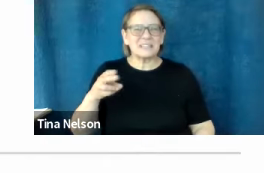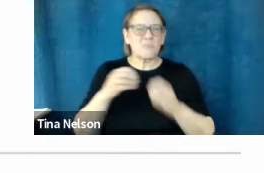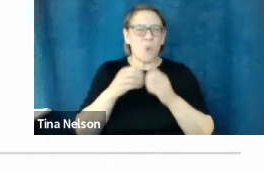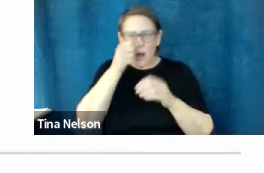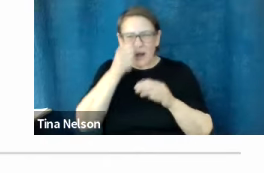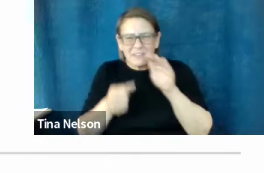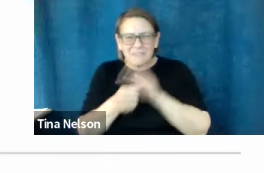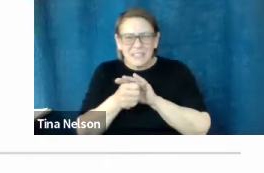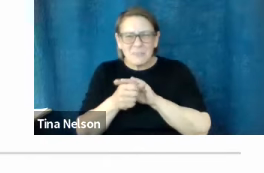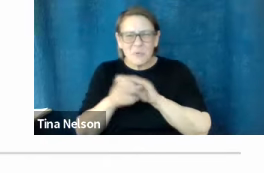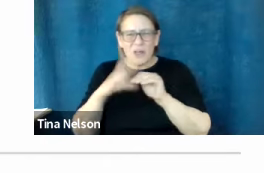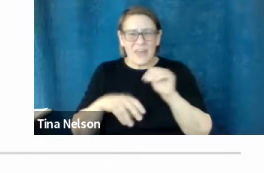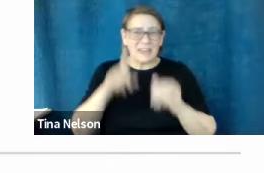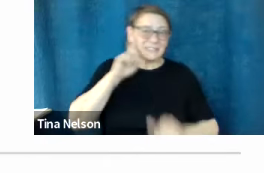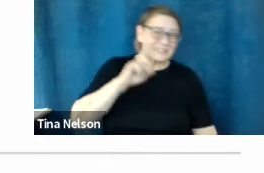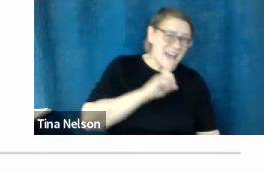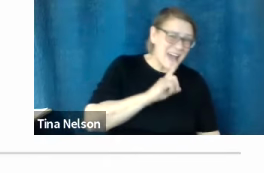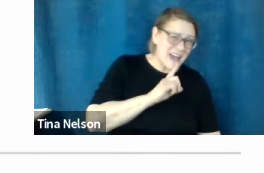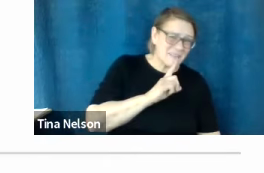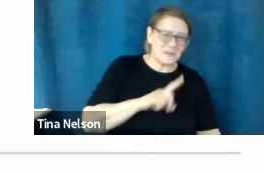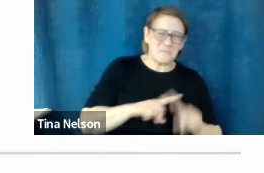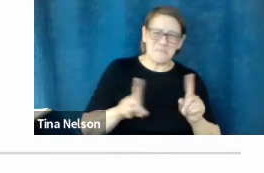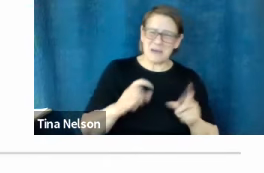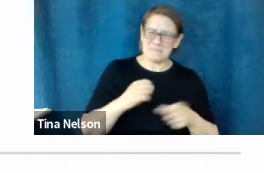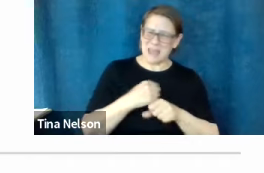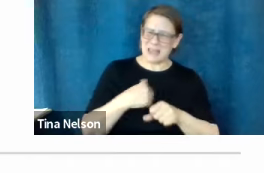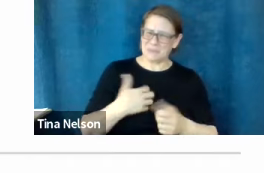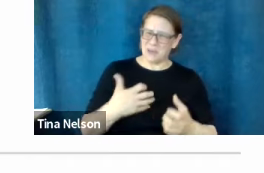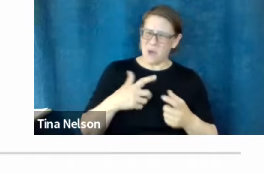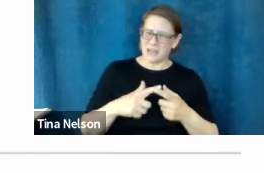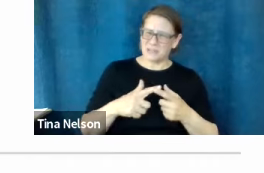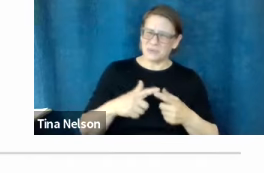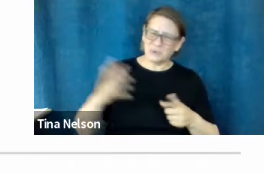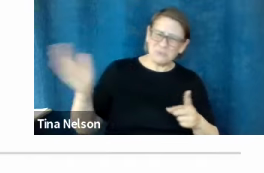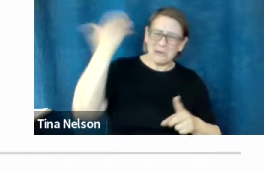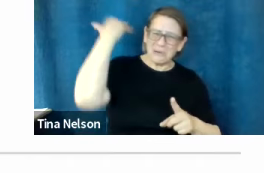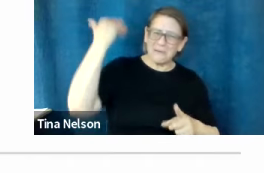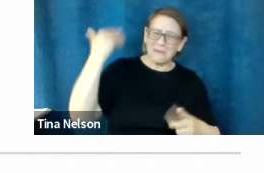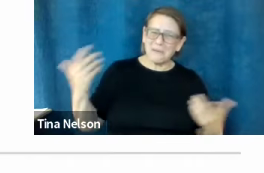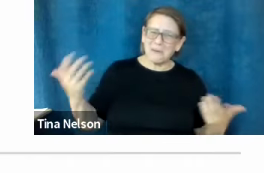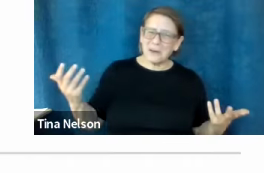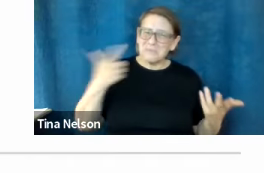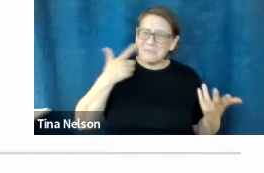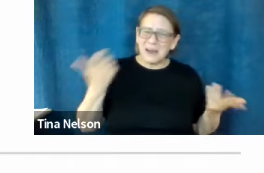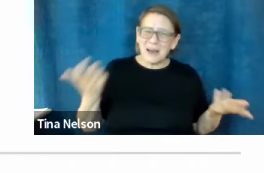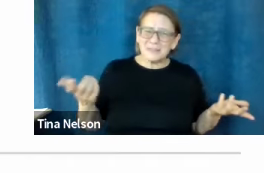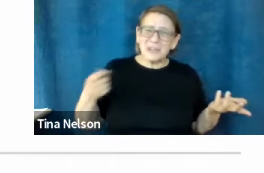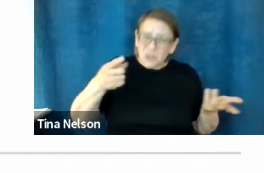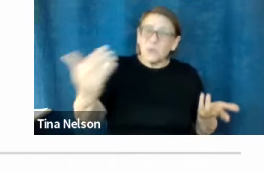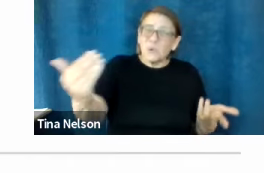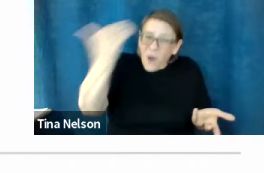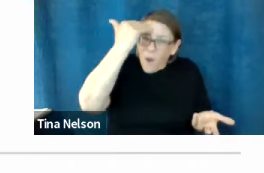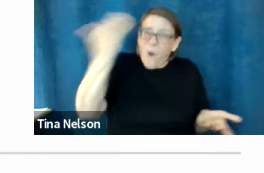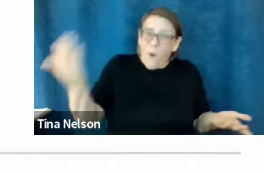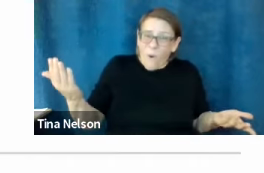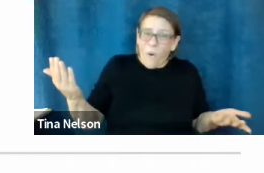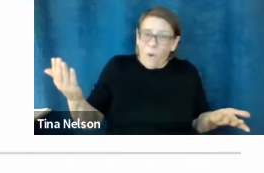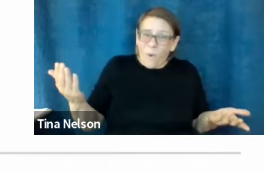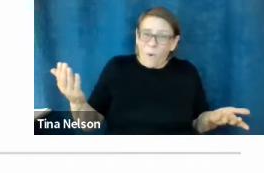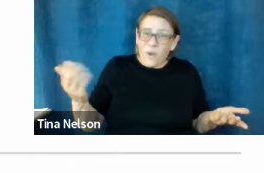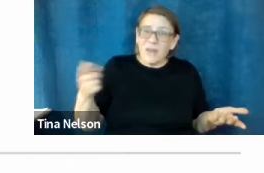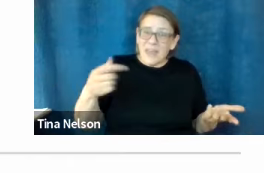than being deaf, but it makes me want to wrap them across the knuckles because you know they have people